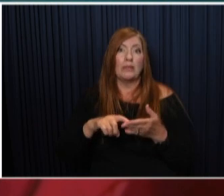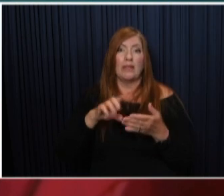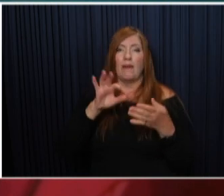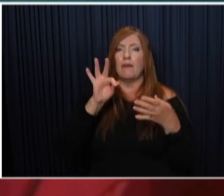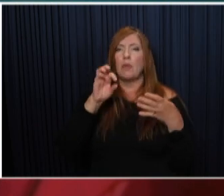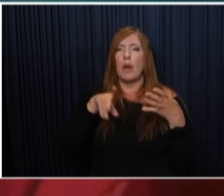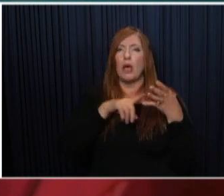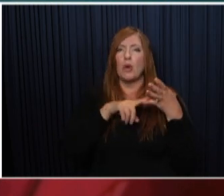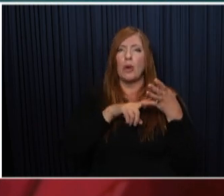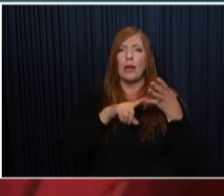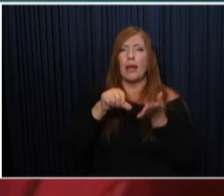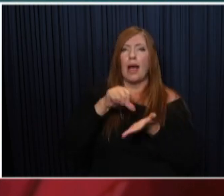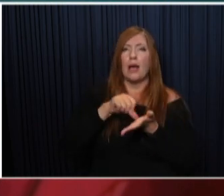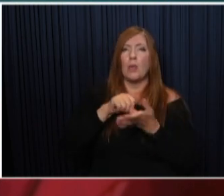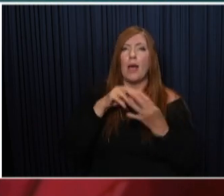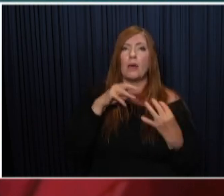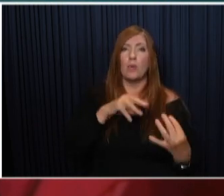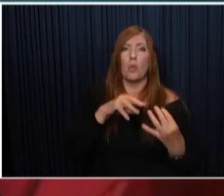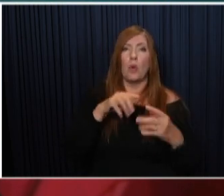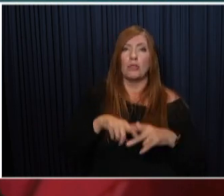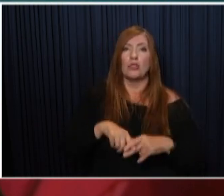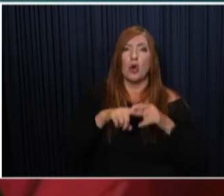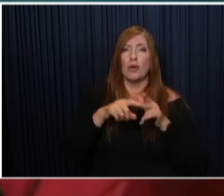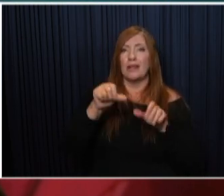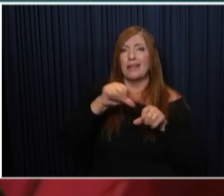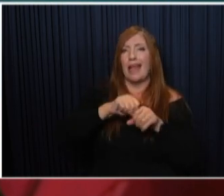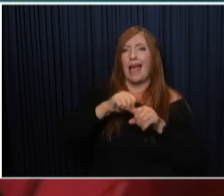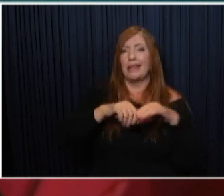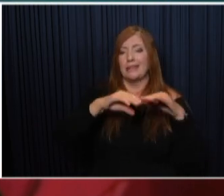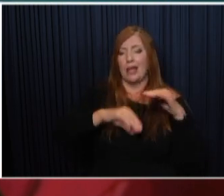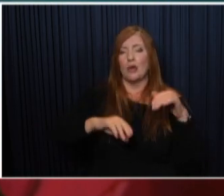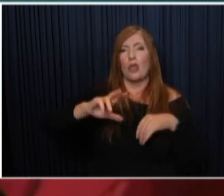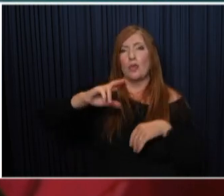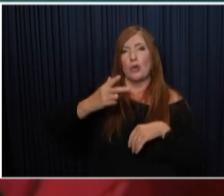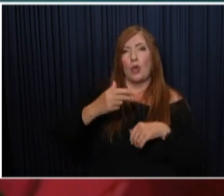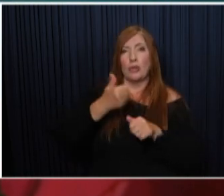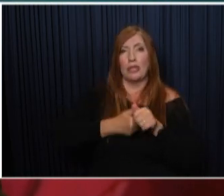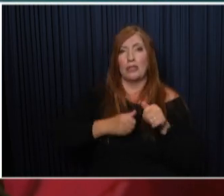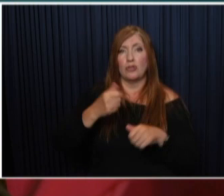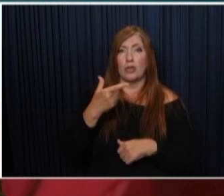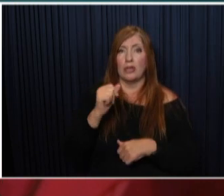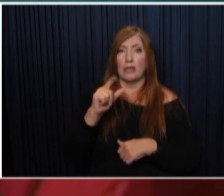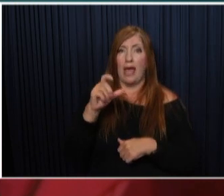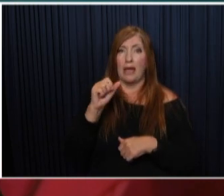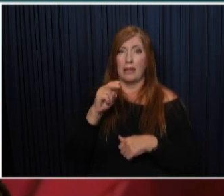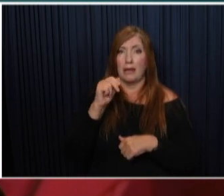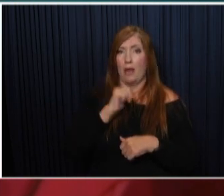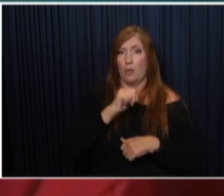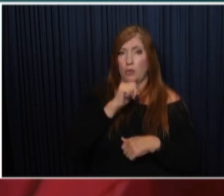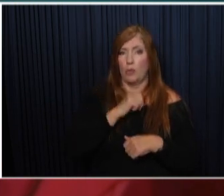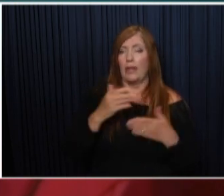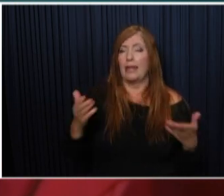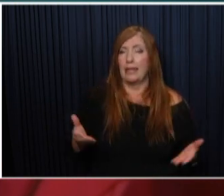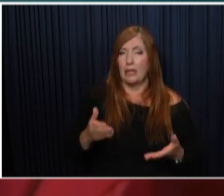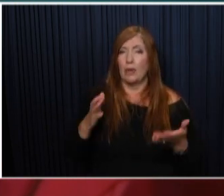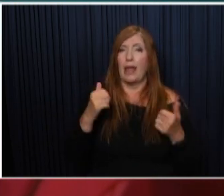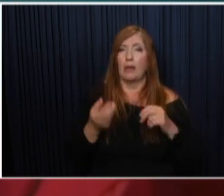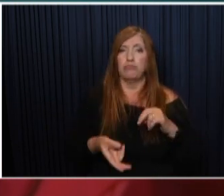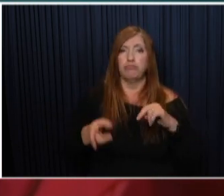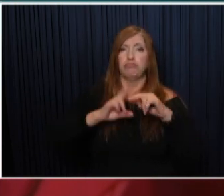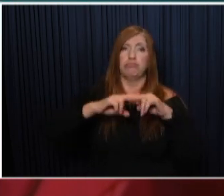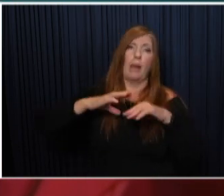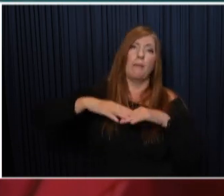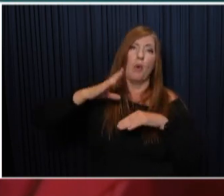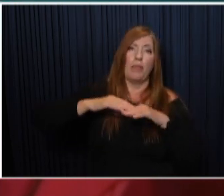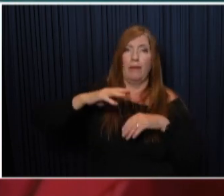February when the Iran war started, gas was just under $3 a gallon in Arizona. Now it's over $4